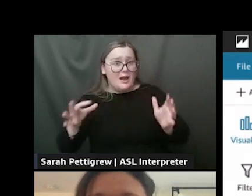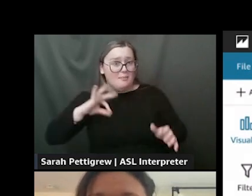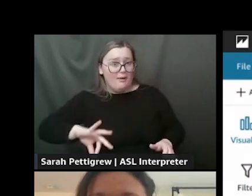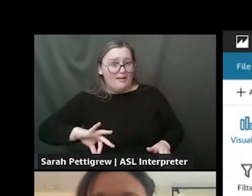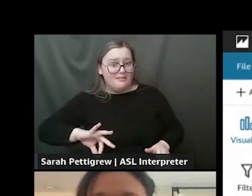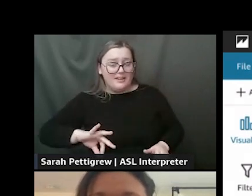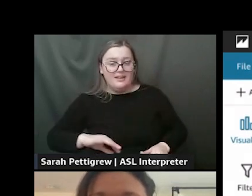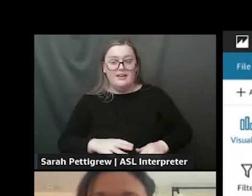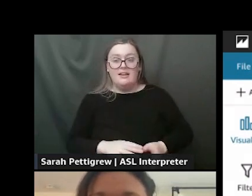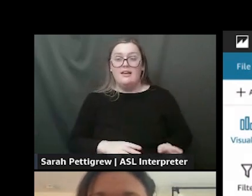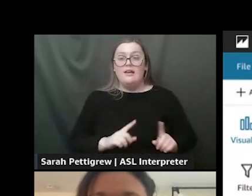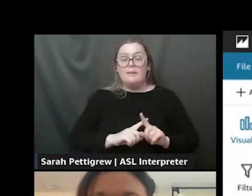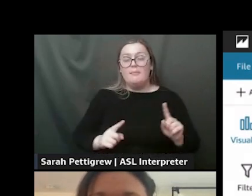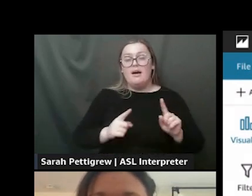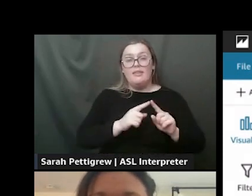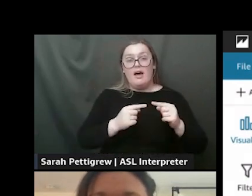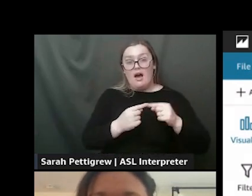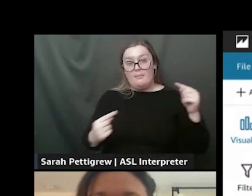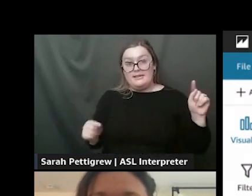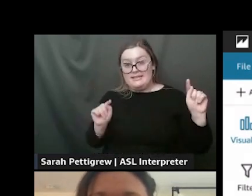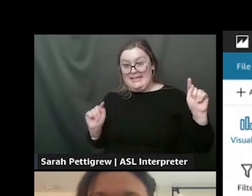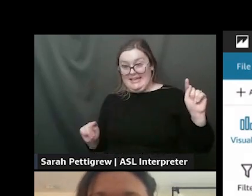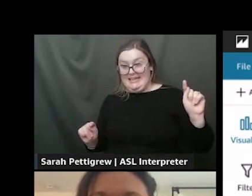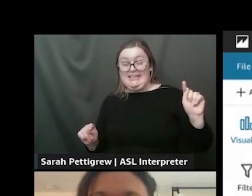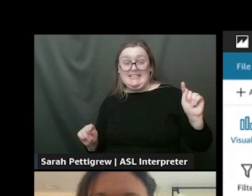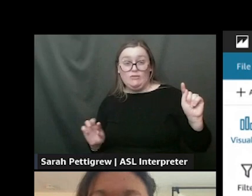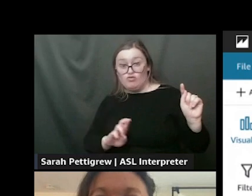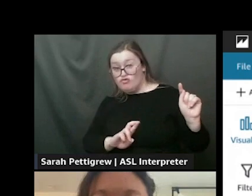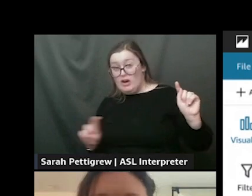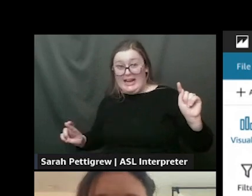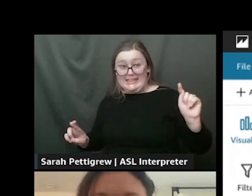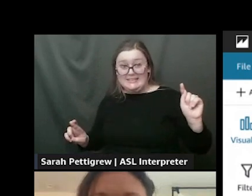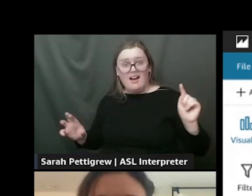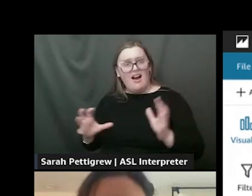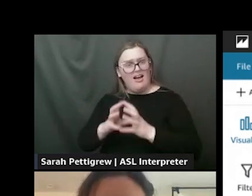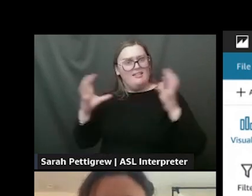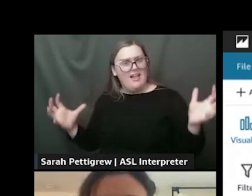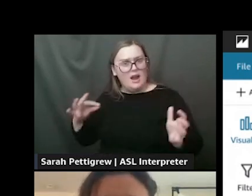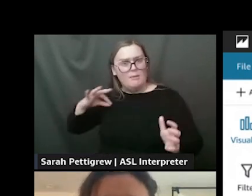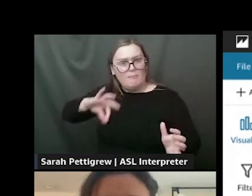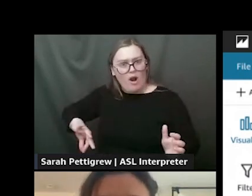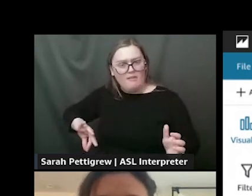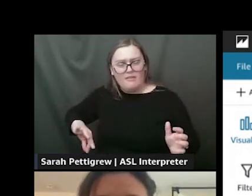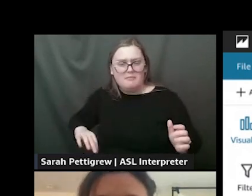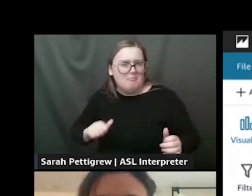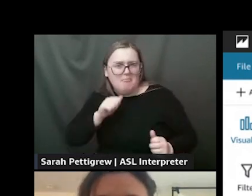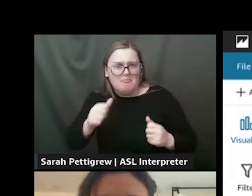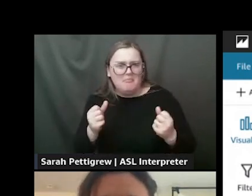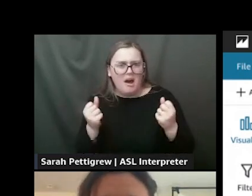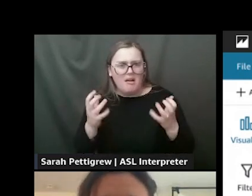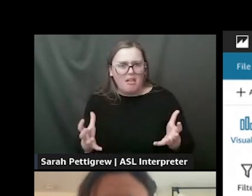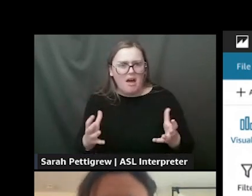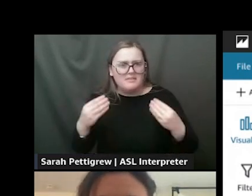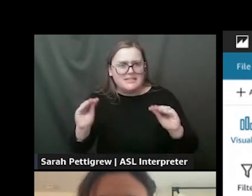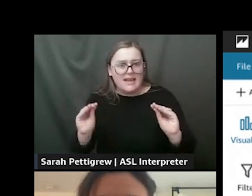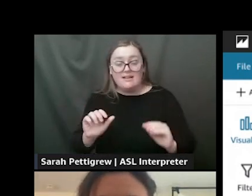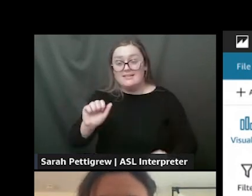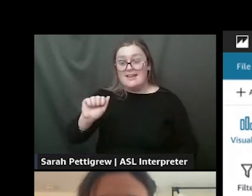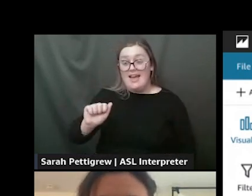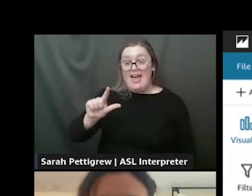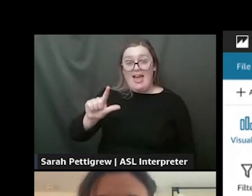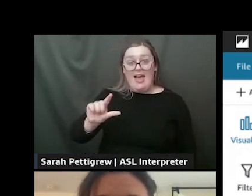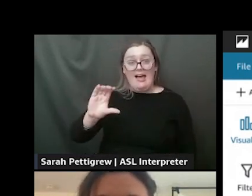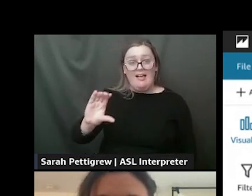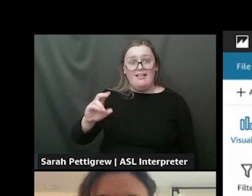down here on like way over on the right, like lots of profit, but not as much sales. This is alchemy. Oh man,